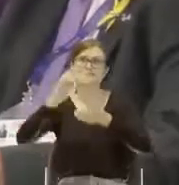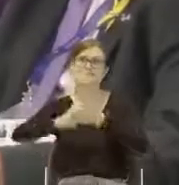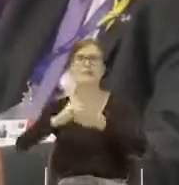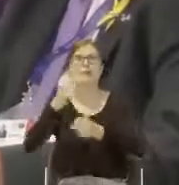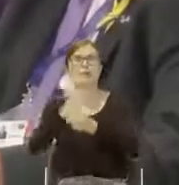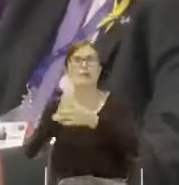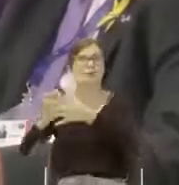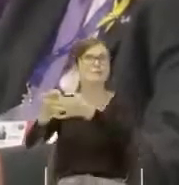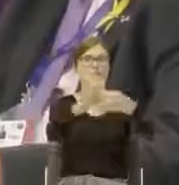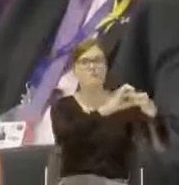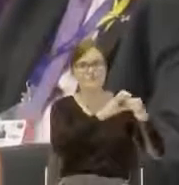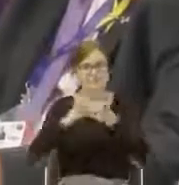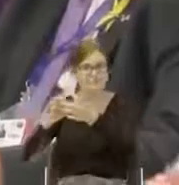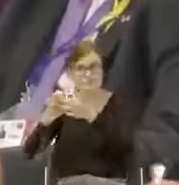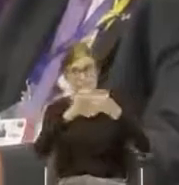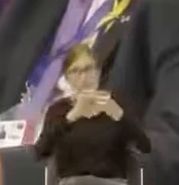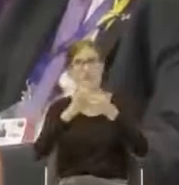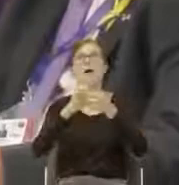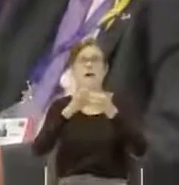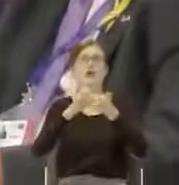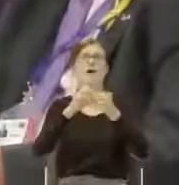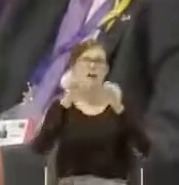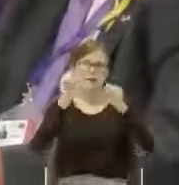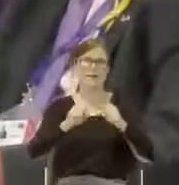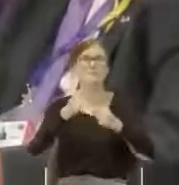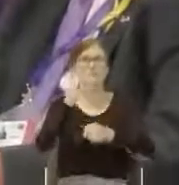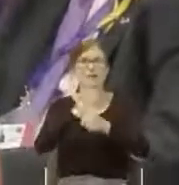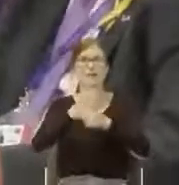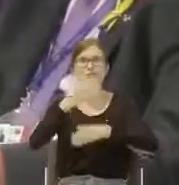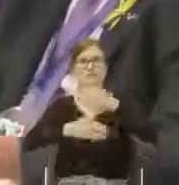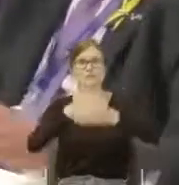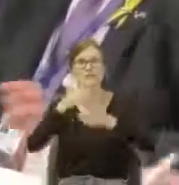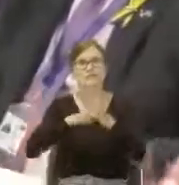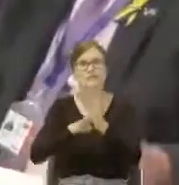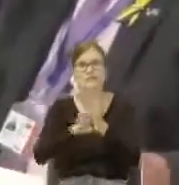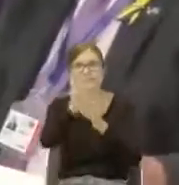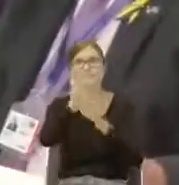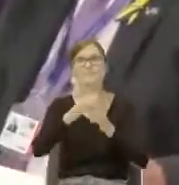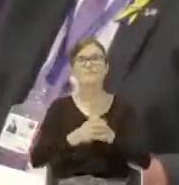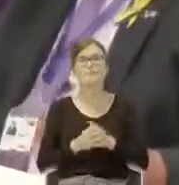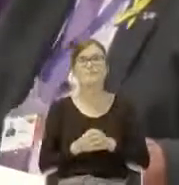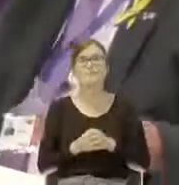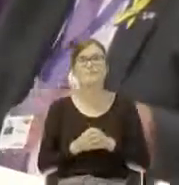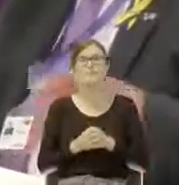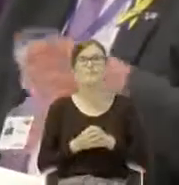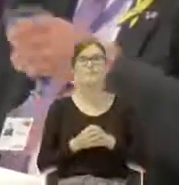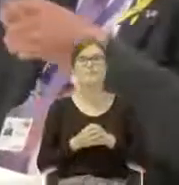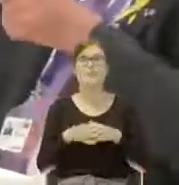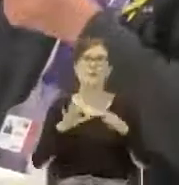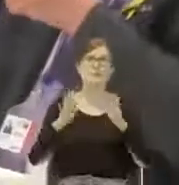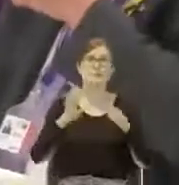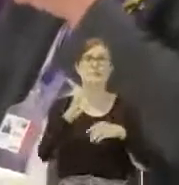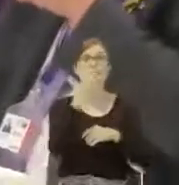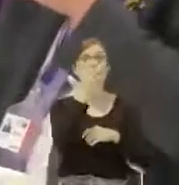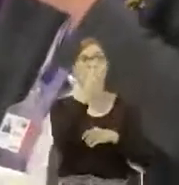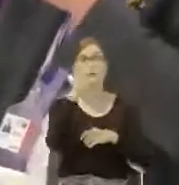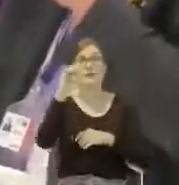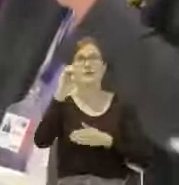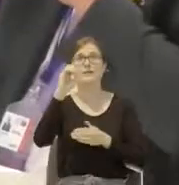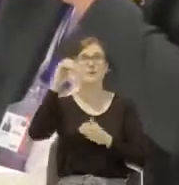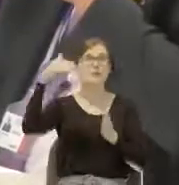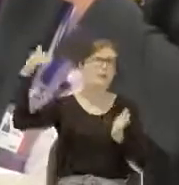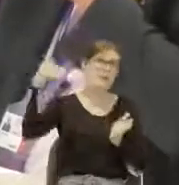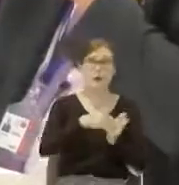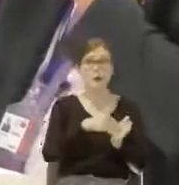20,000 registered participants. This was late last evening, but I'm not sure, but now, from over